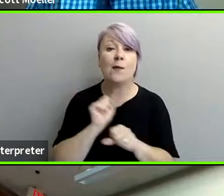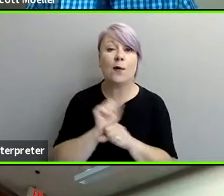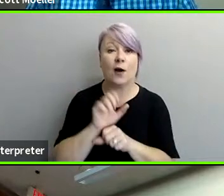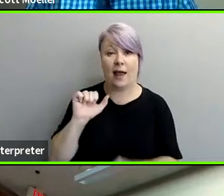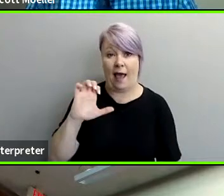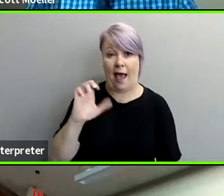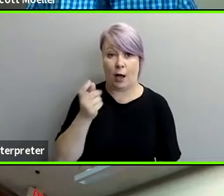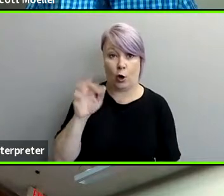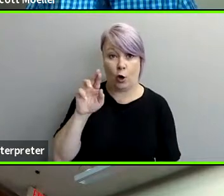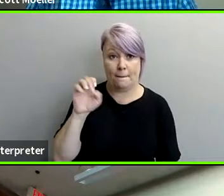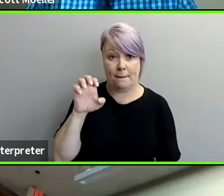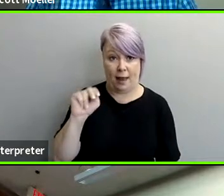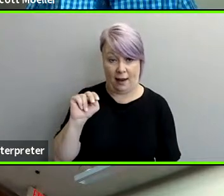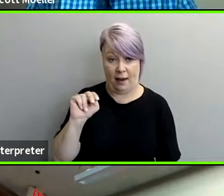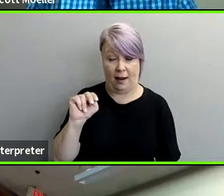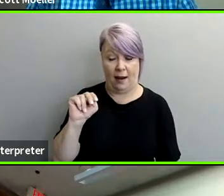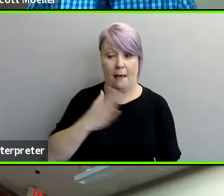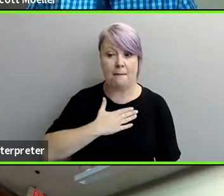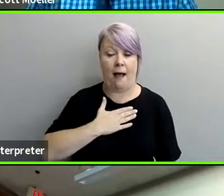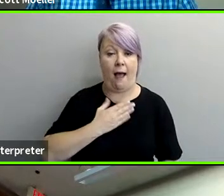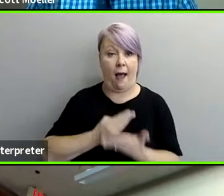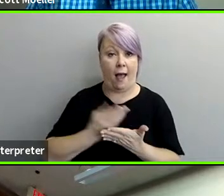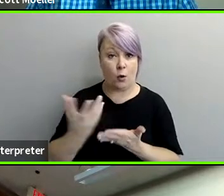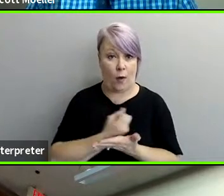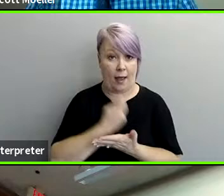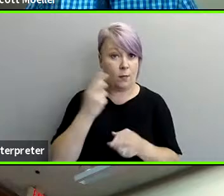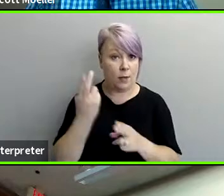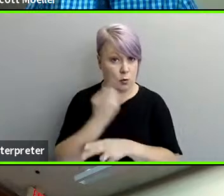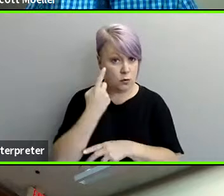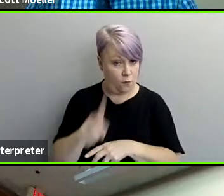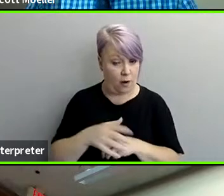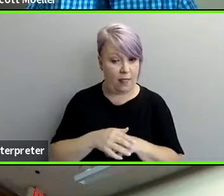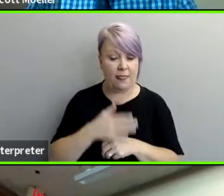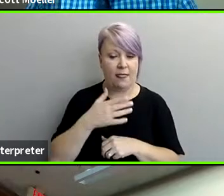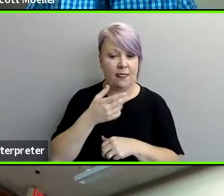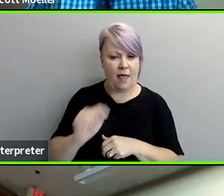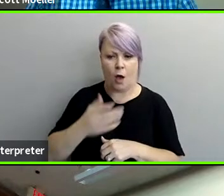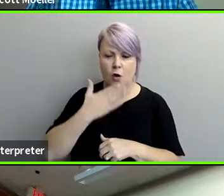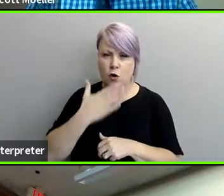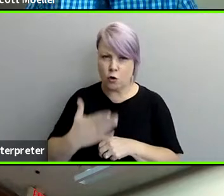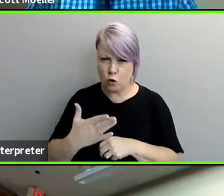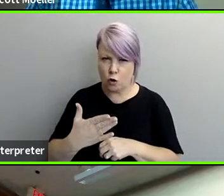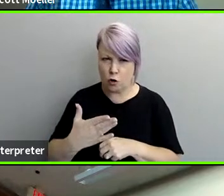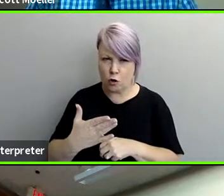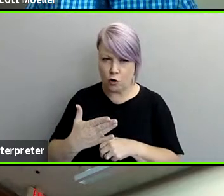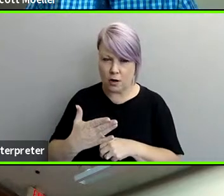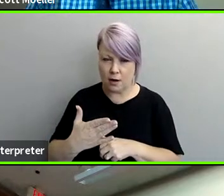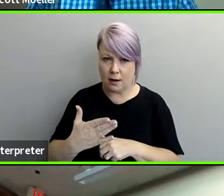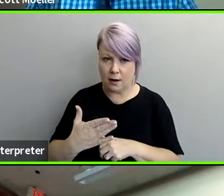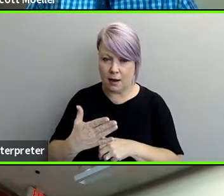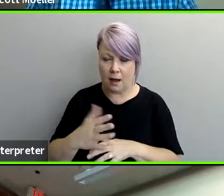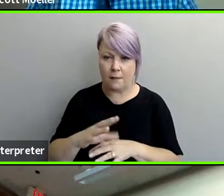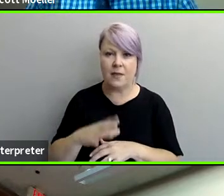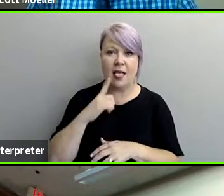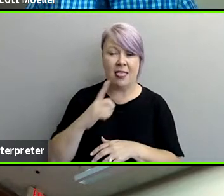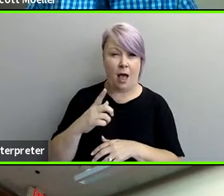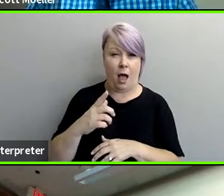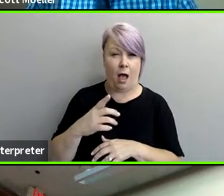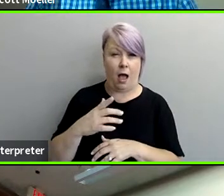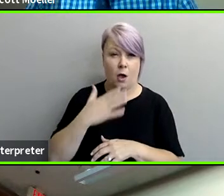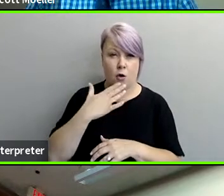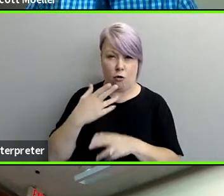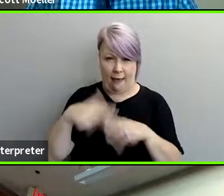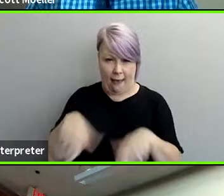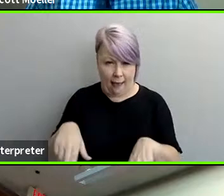Ackerman School, and so my grant was to get the Good Egg, the Bad Seed, the Good Egg, and the Cool Bean, all